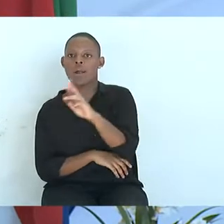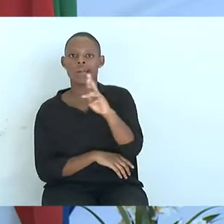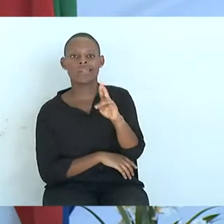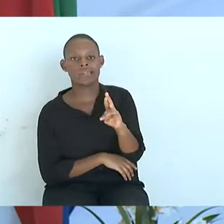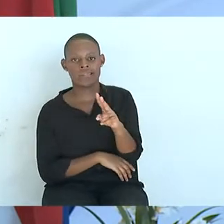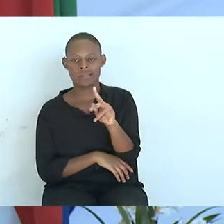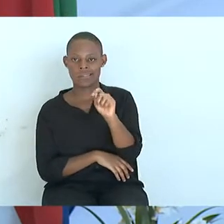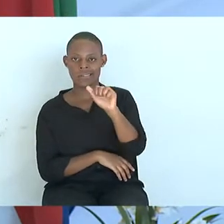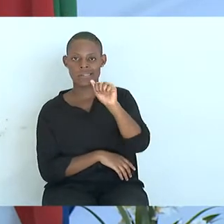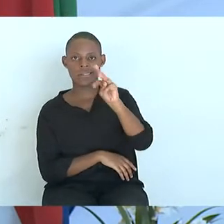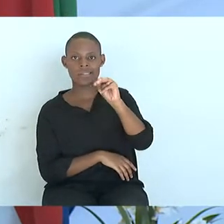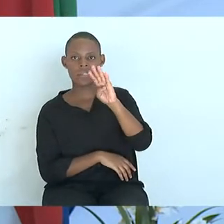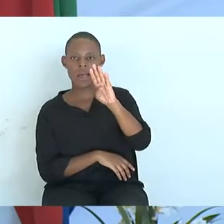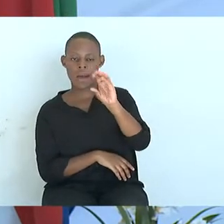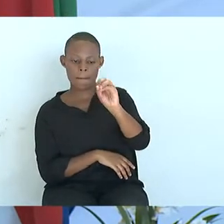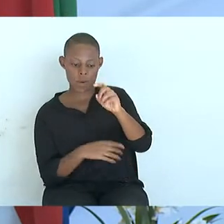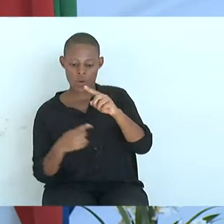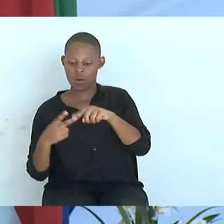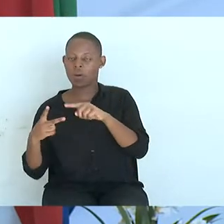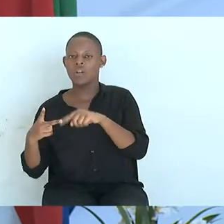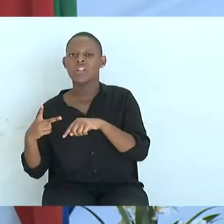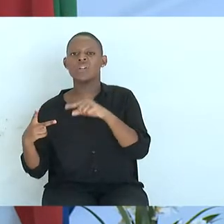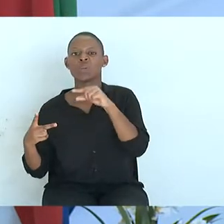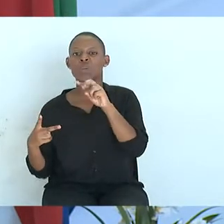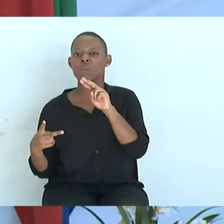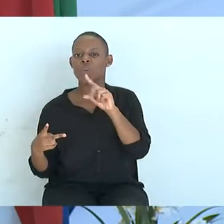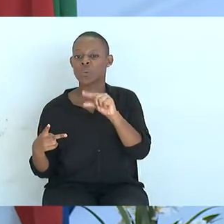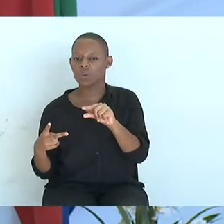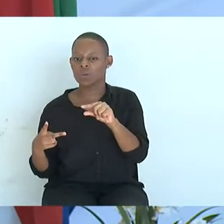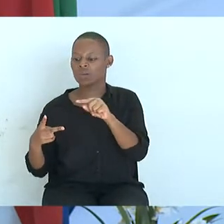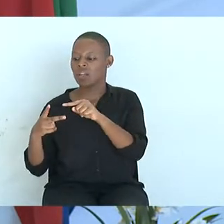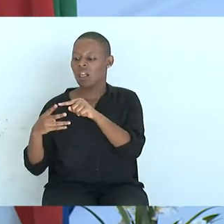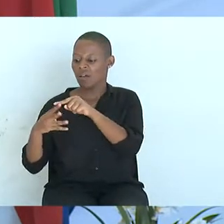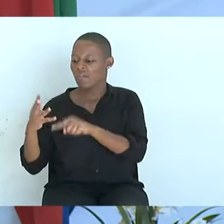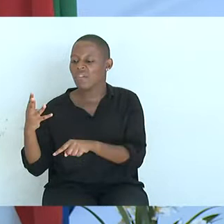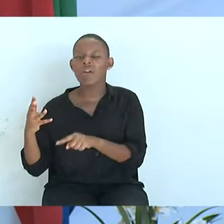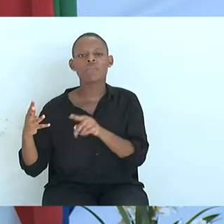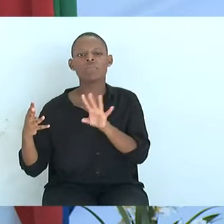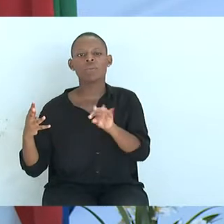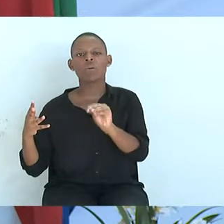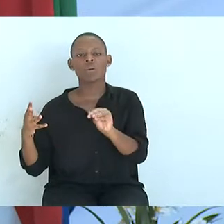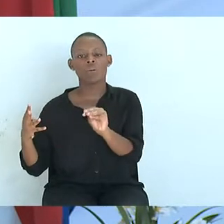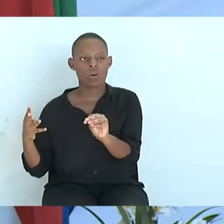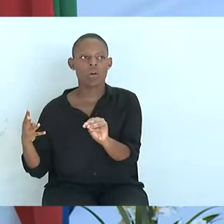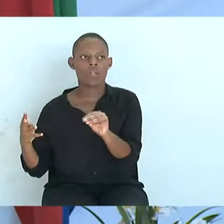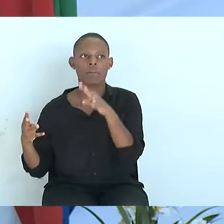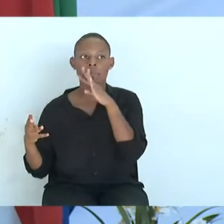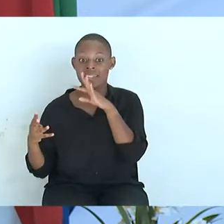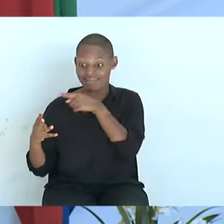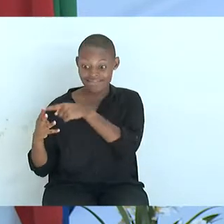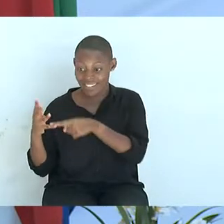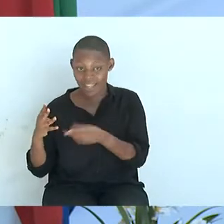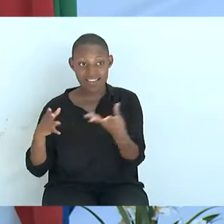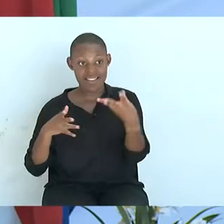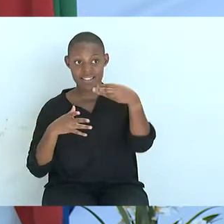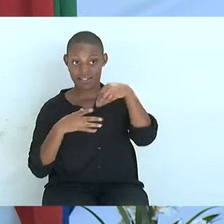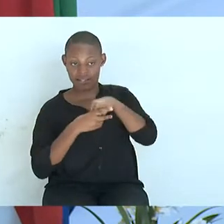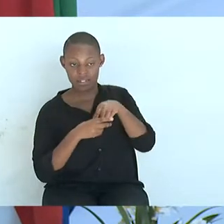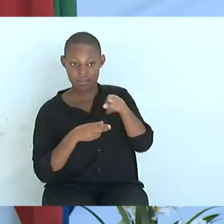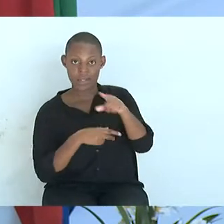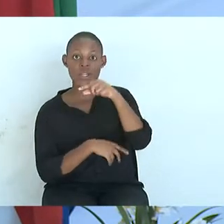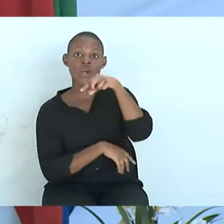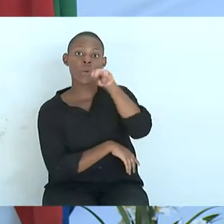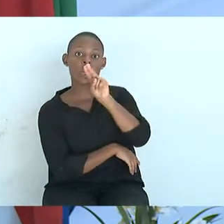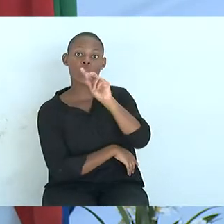the 3 of these districts are in the top 10 poorest districts, and Uku is one of